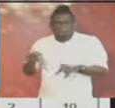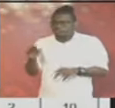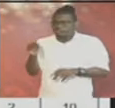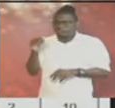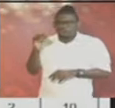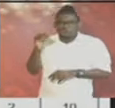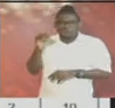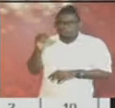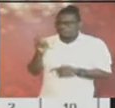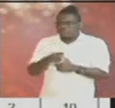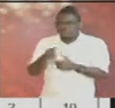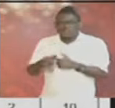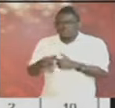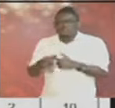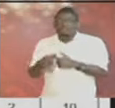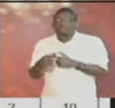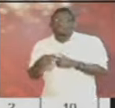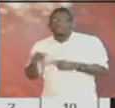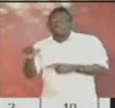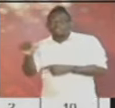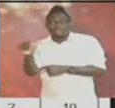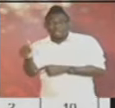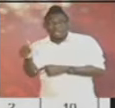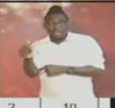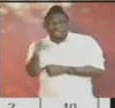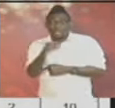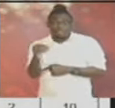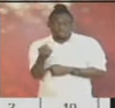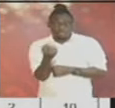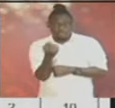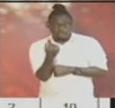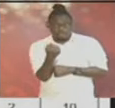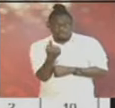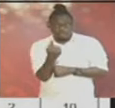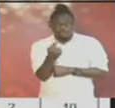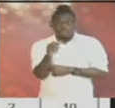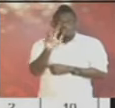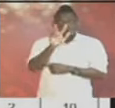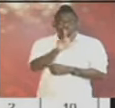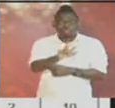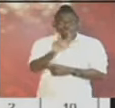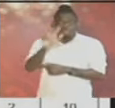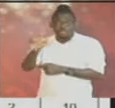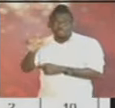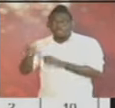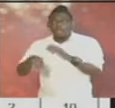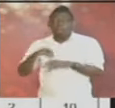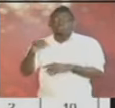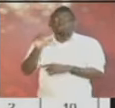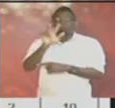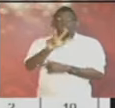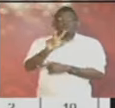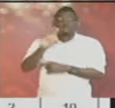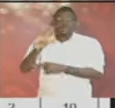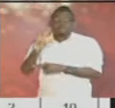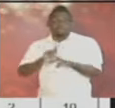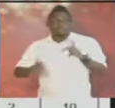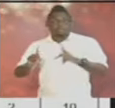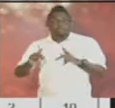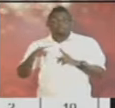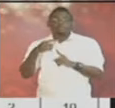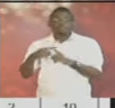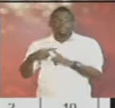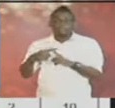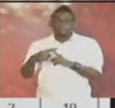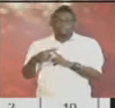weeks 10 and 11, we see that 33 out of the 43 persons who were identified as persons